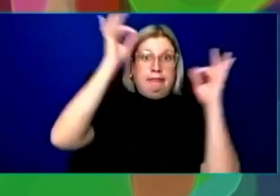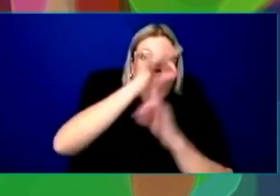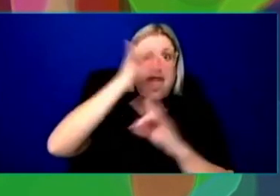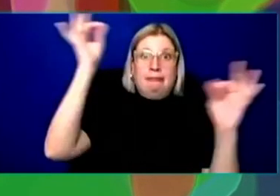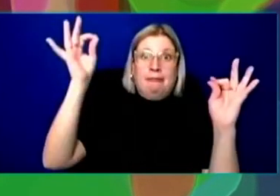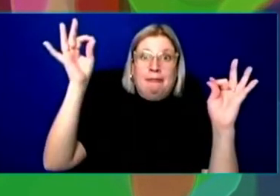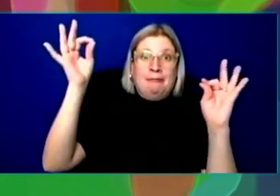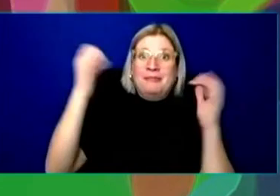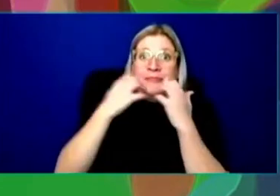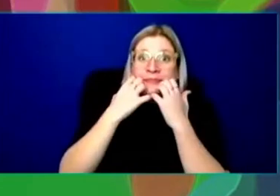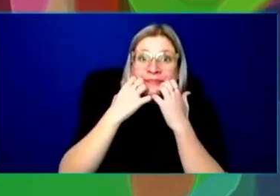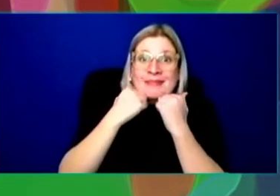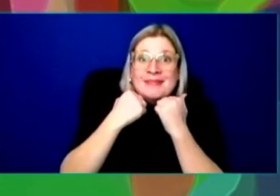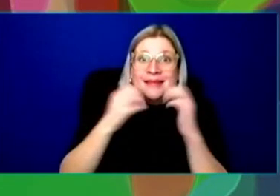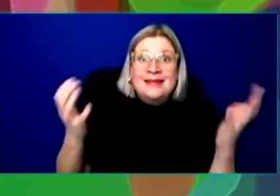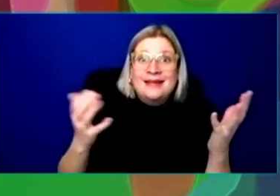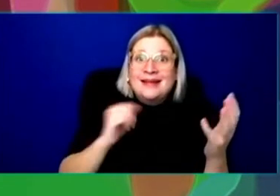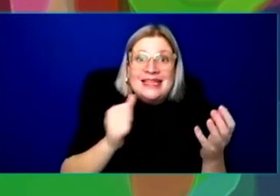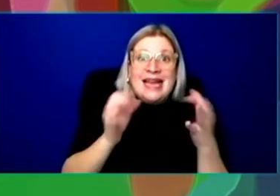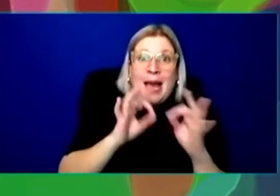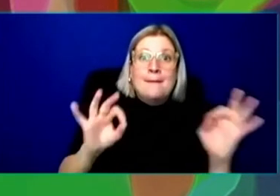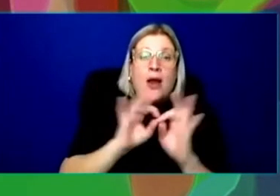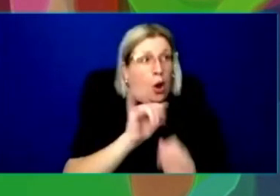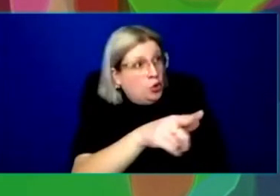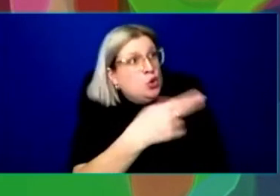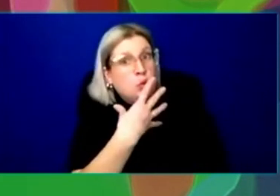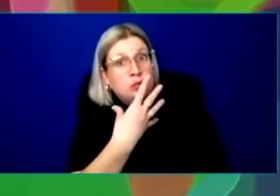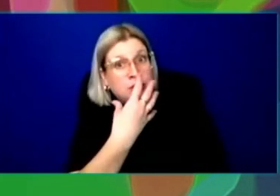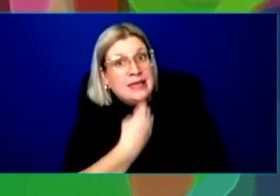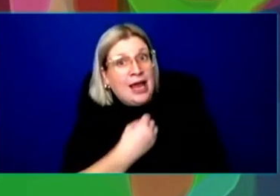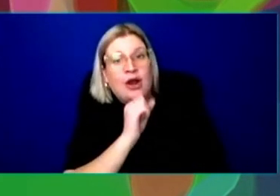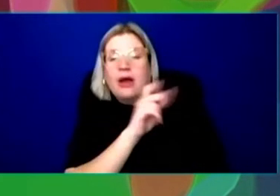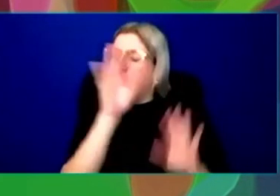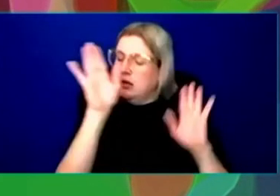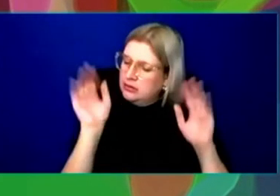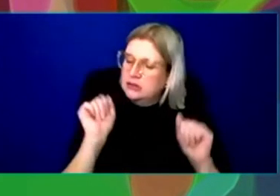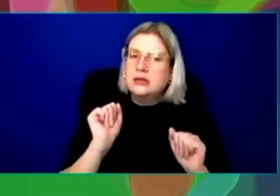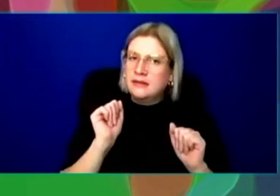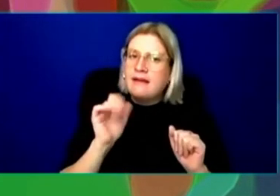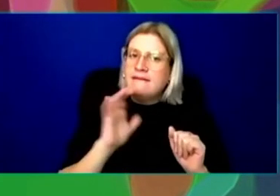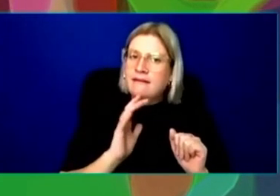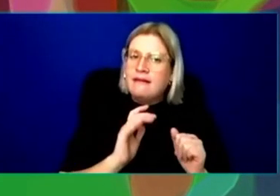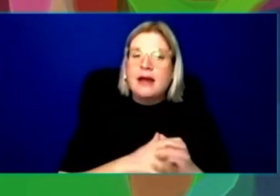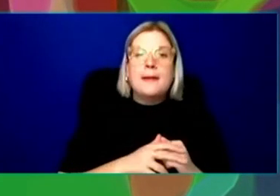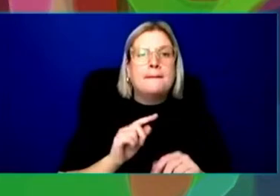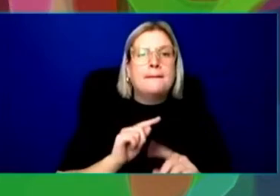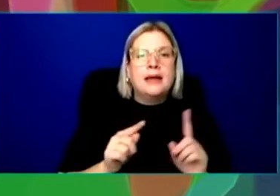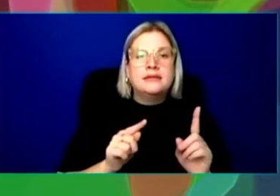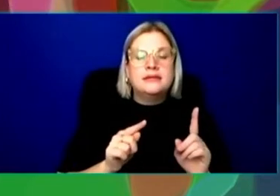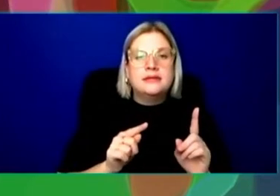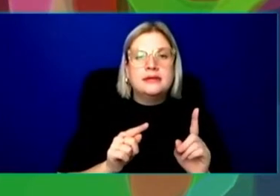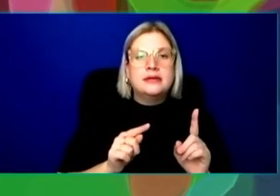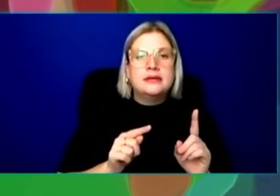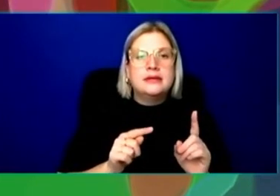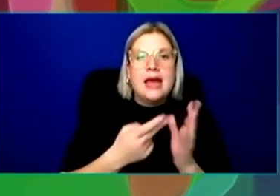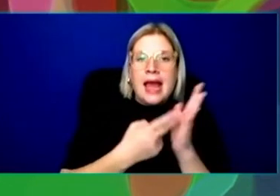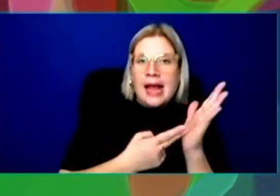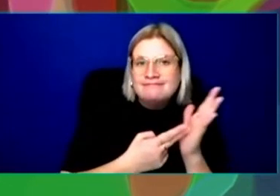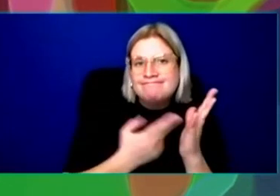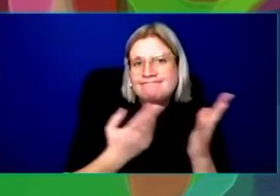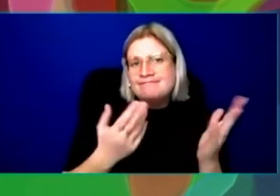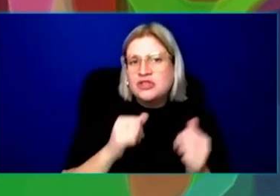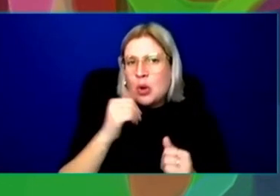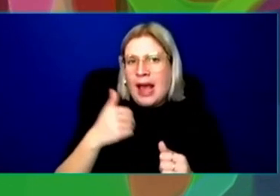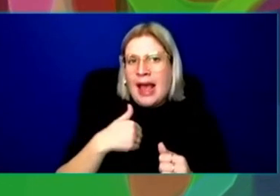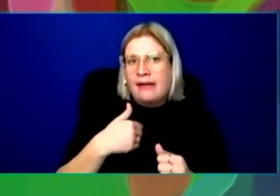who cares? Oh, you care. Okay, well, this is my job. Okay, we got to figure this out then. Anyway, but yeah, so that I don't necessarily have the best answer